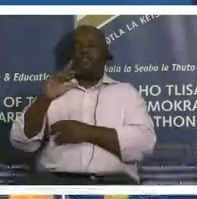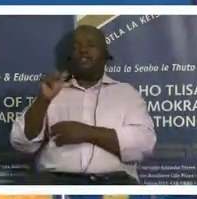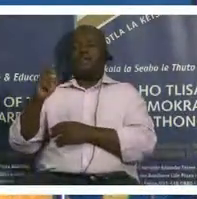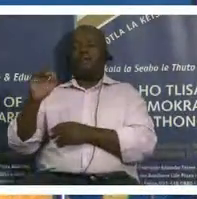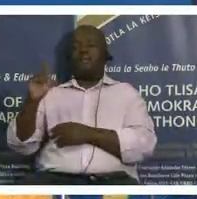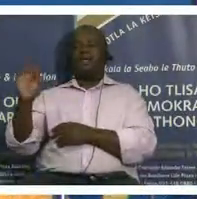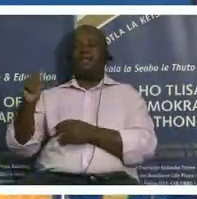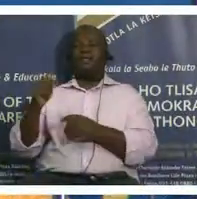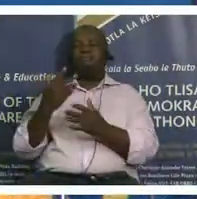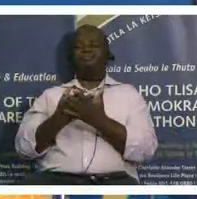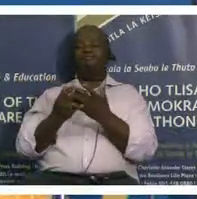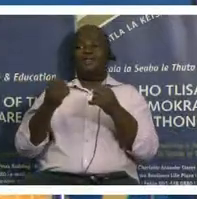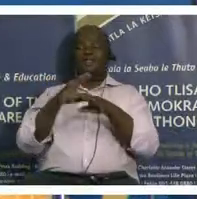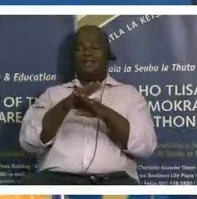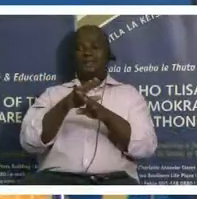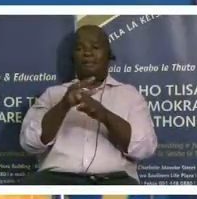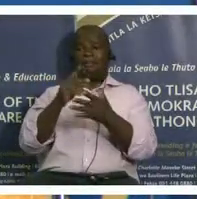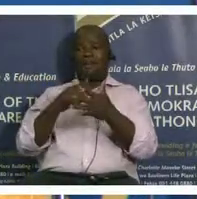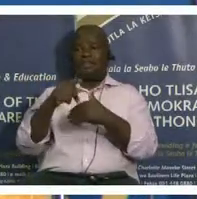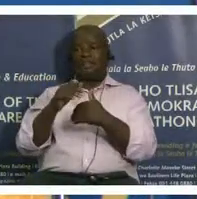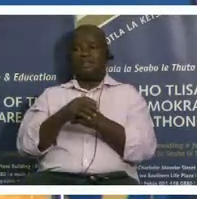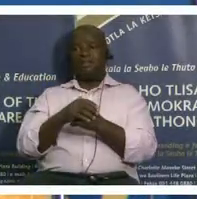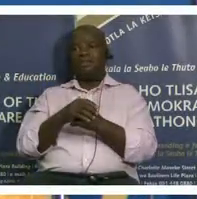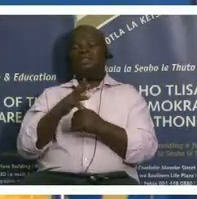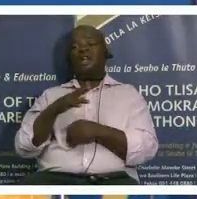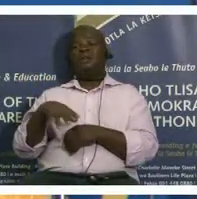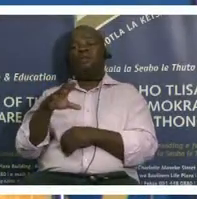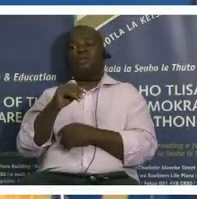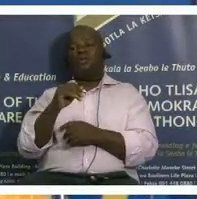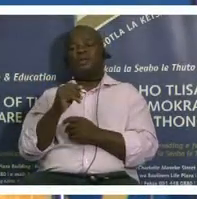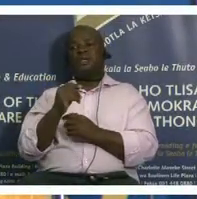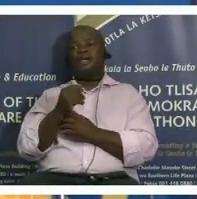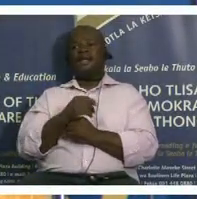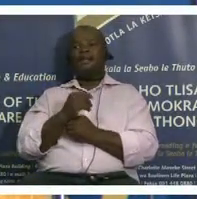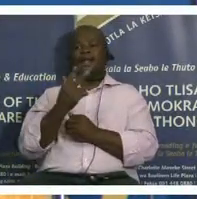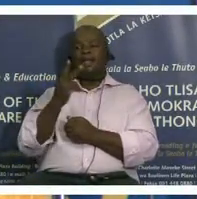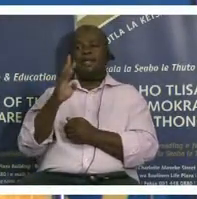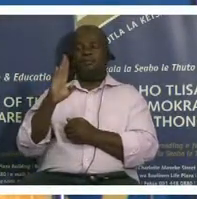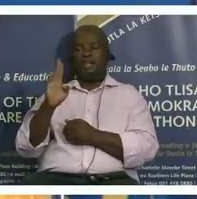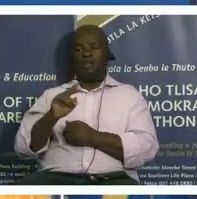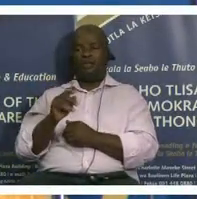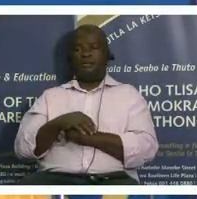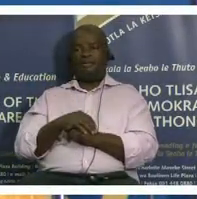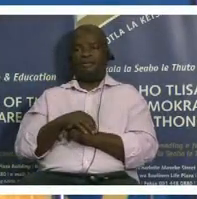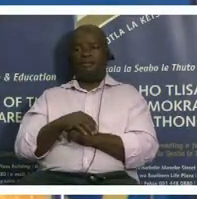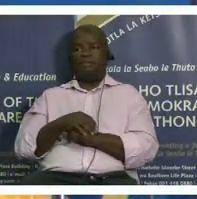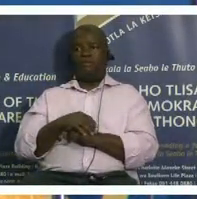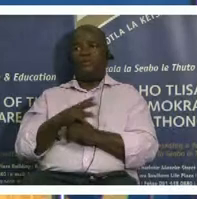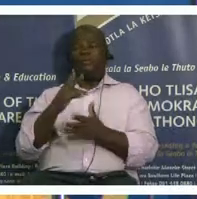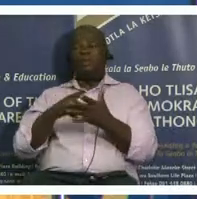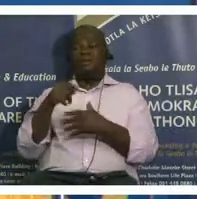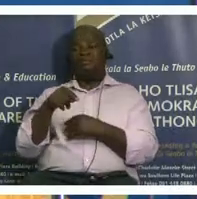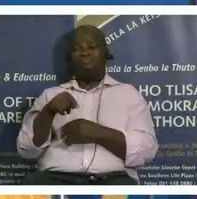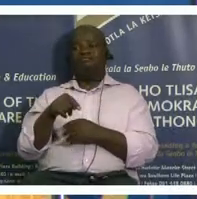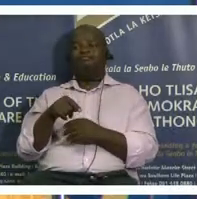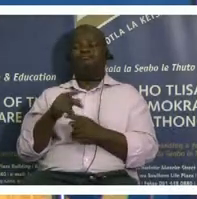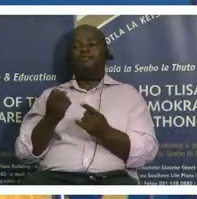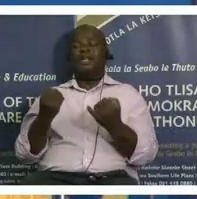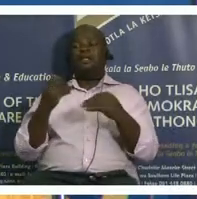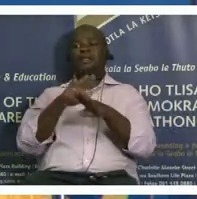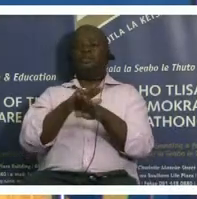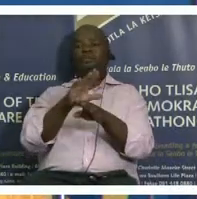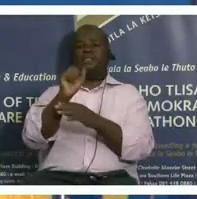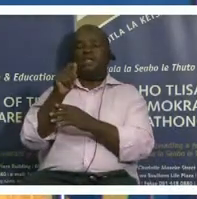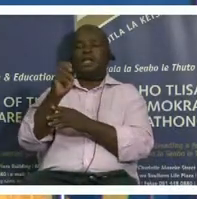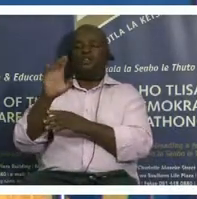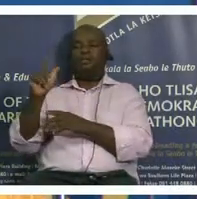Housing Development Project, valued at over 8 billion rand. This project will integrate Sasol Beck and